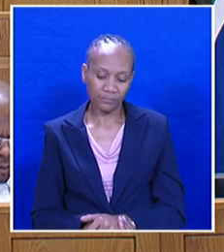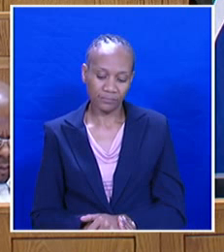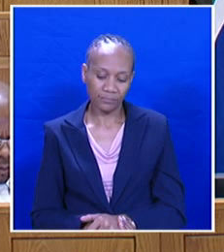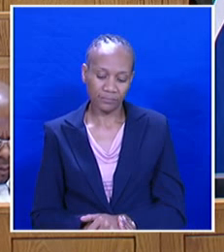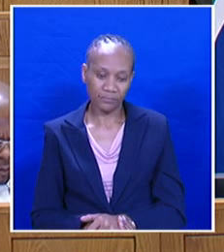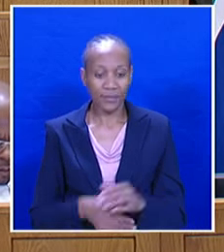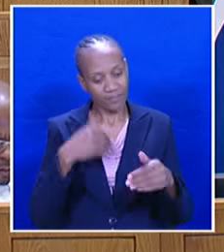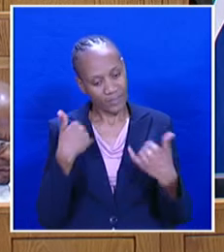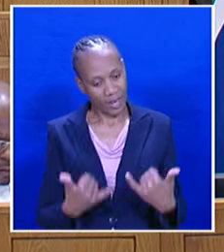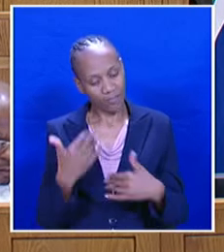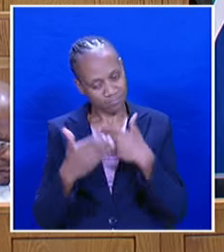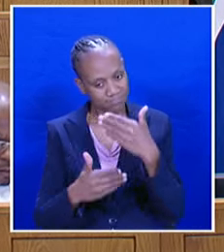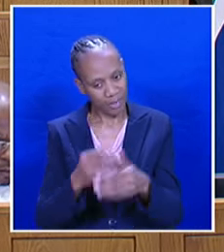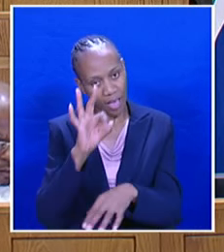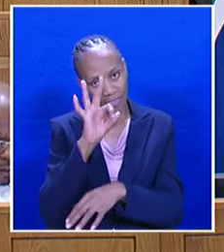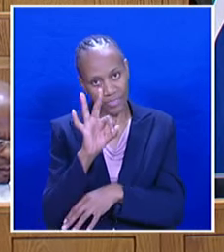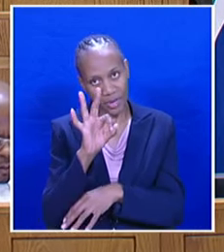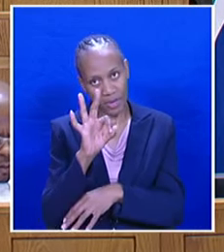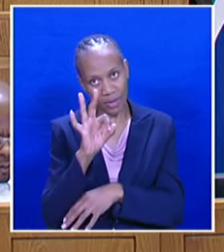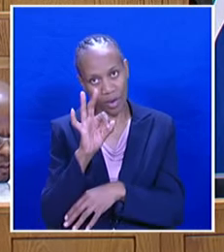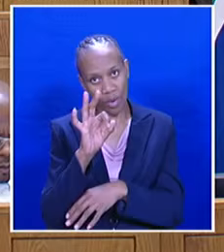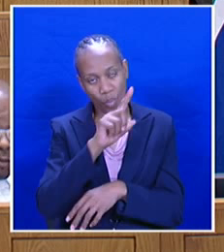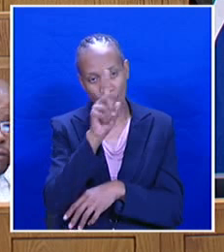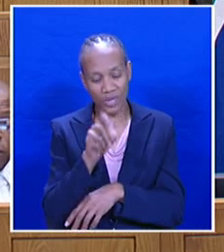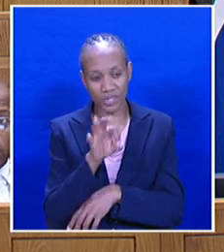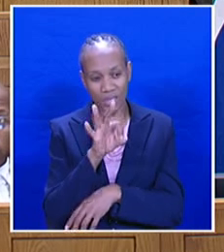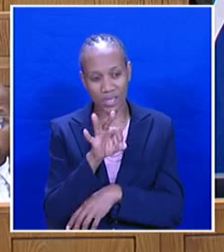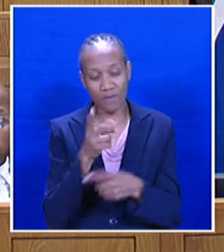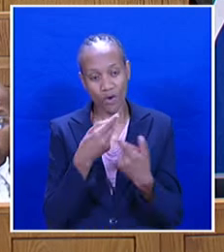our third question posed by the Honorable Mutara.